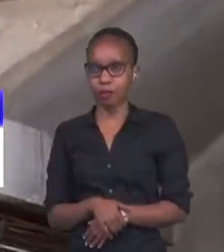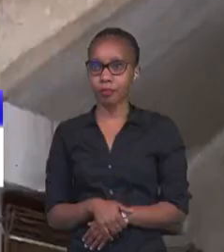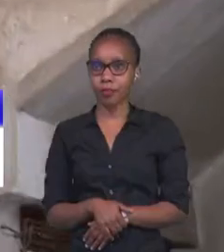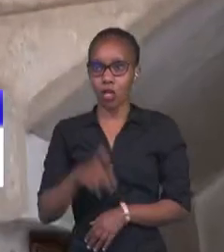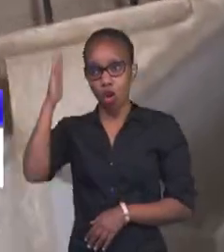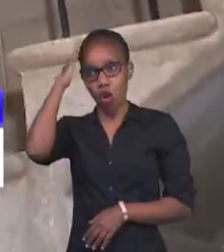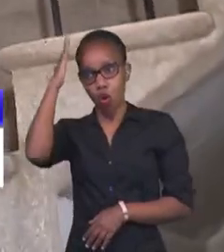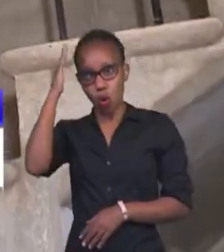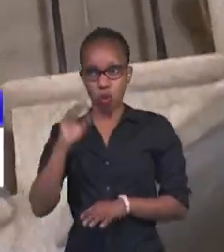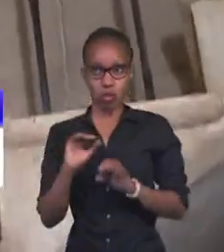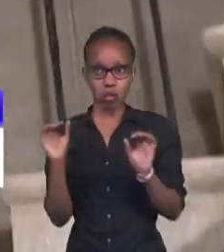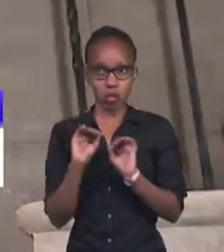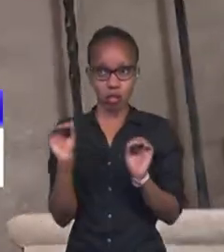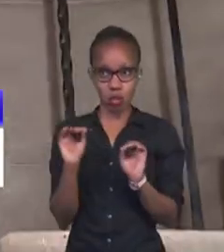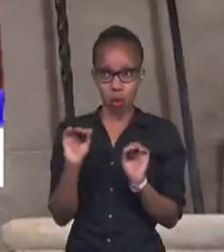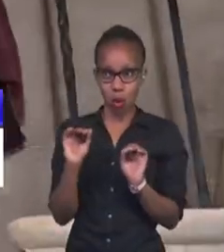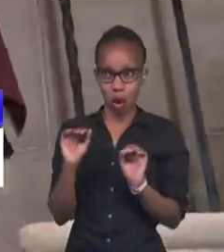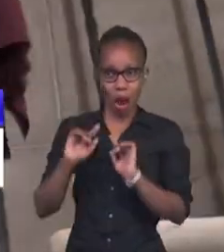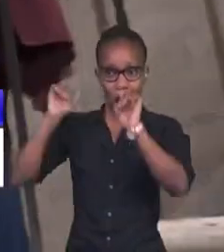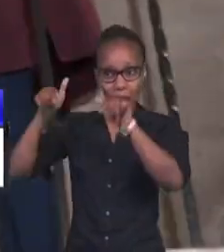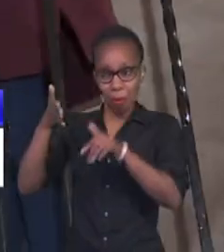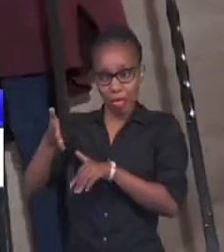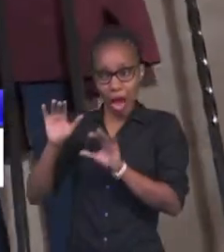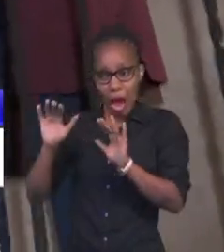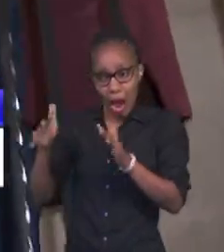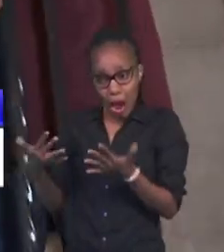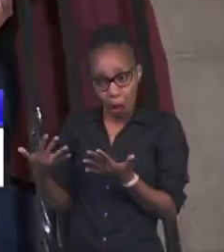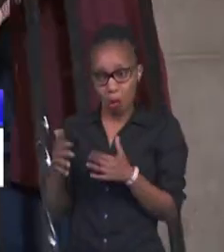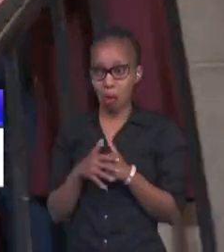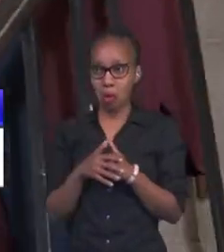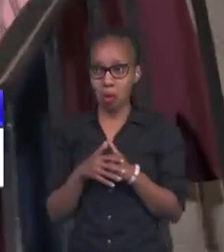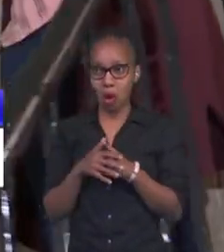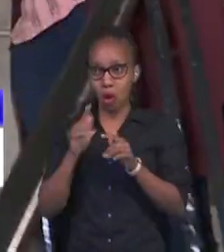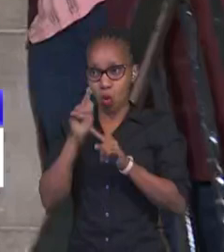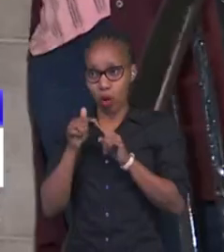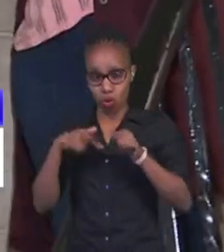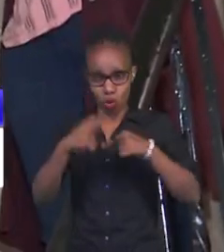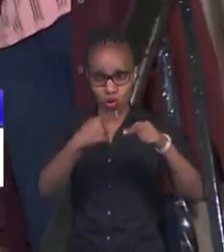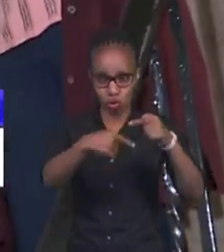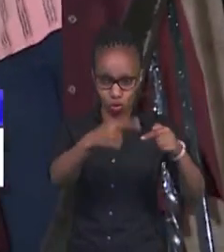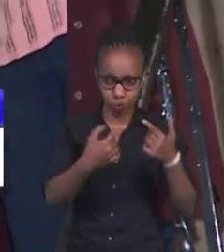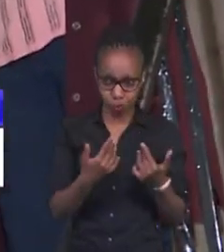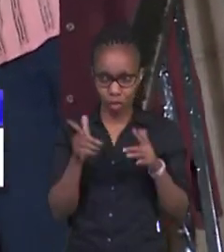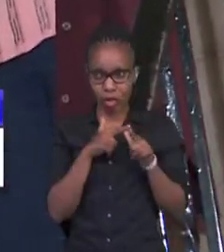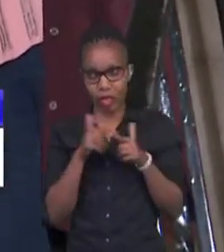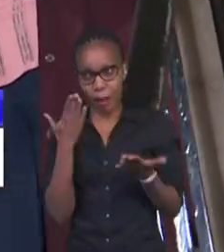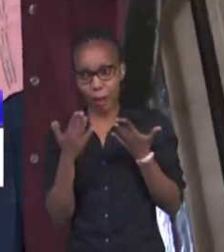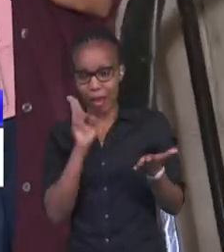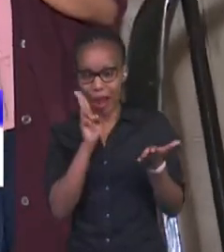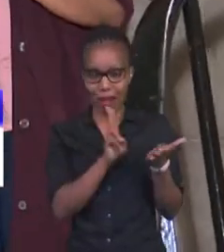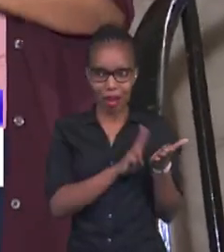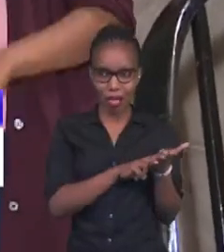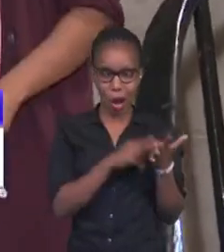know how they came here. Mm-hmm. Hopefully, as we continue digitizing, we'll come across a letter somewhere